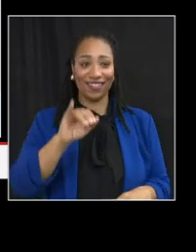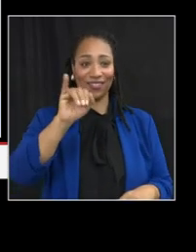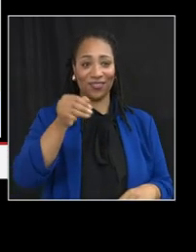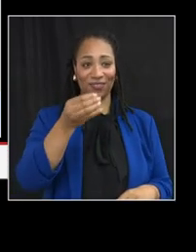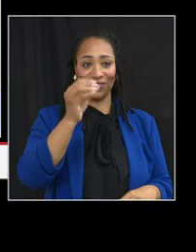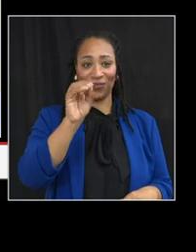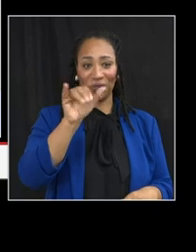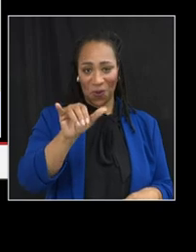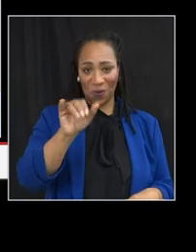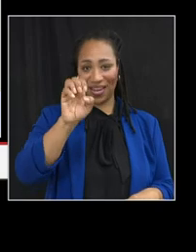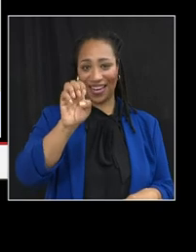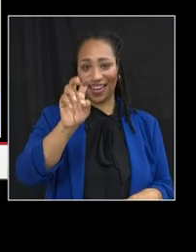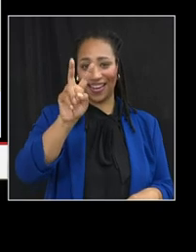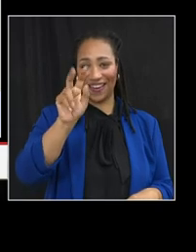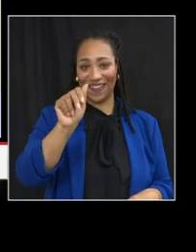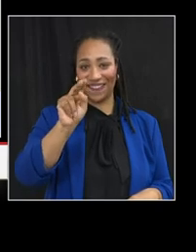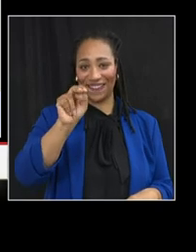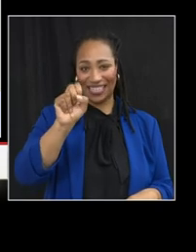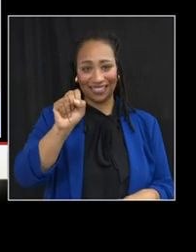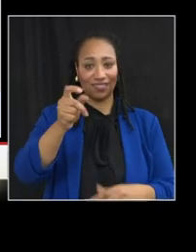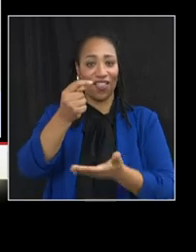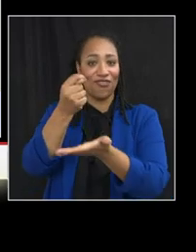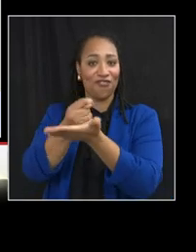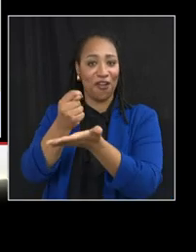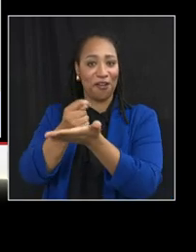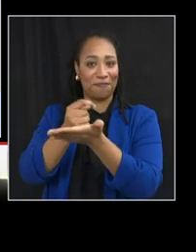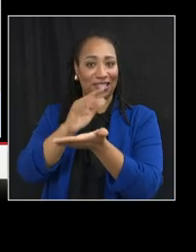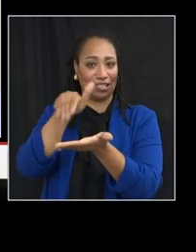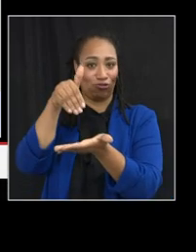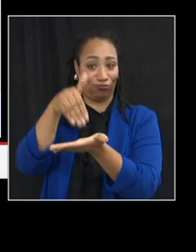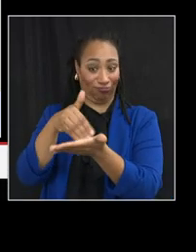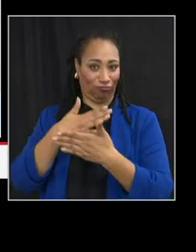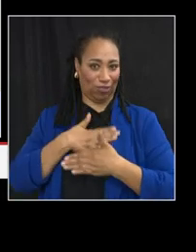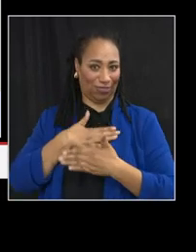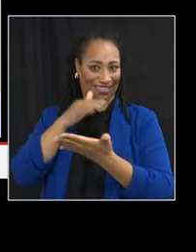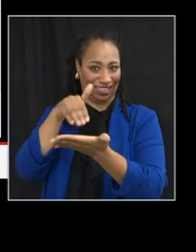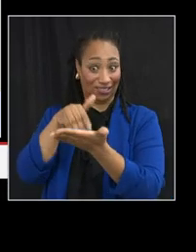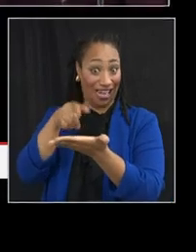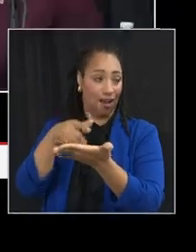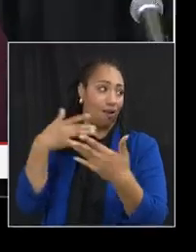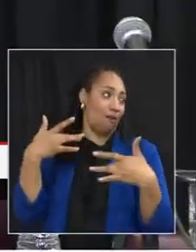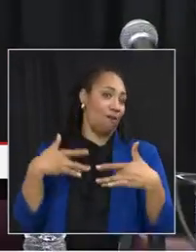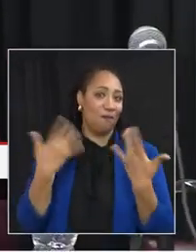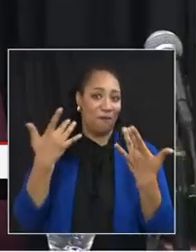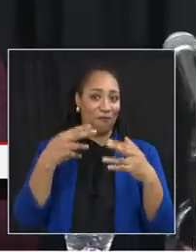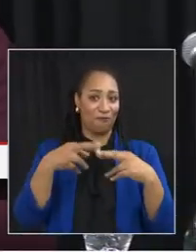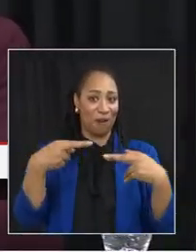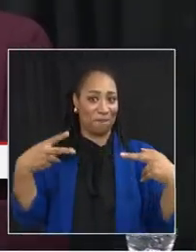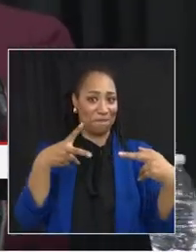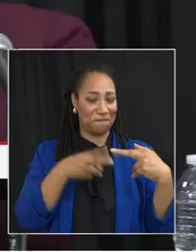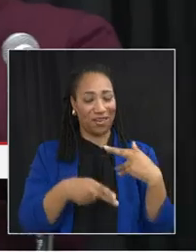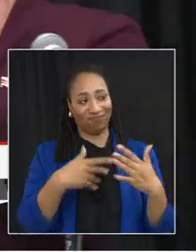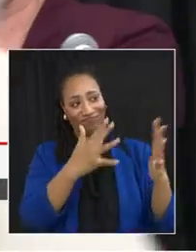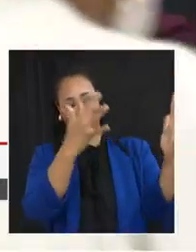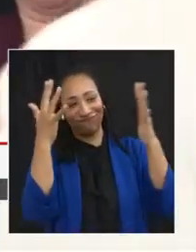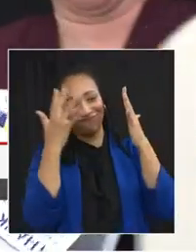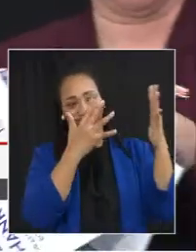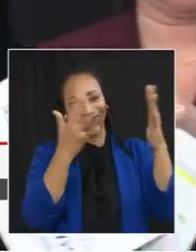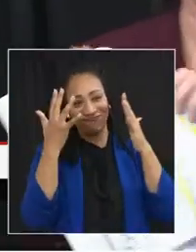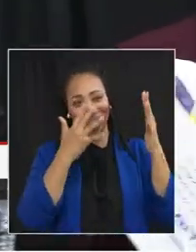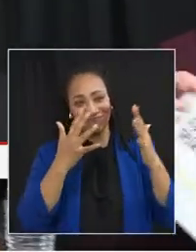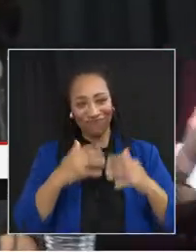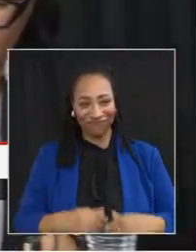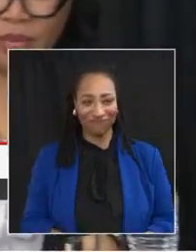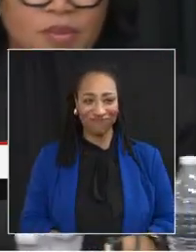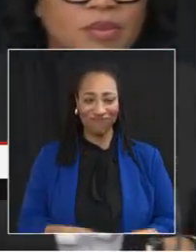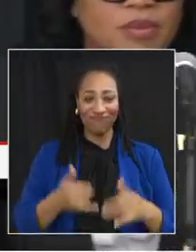We are very excited. And so with that, I will turn it back over to Steve. Thank you. Thank you very much, Jenny. And